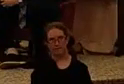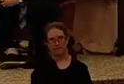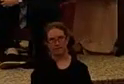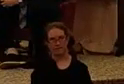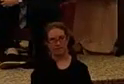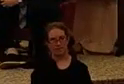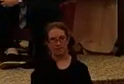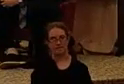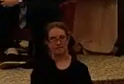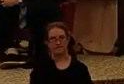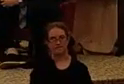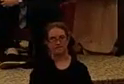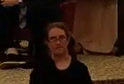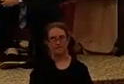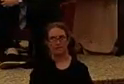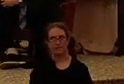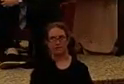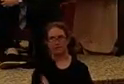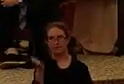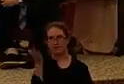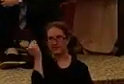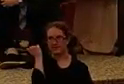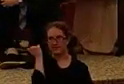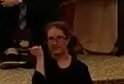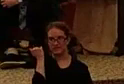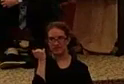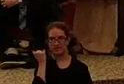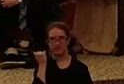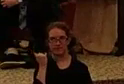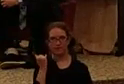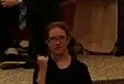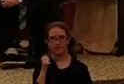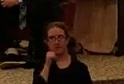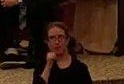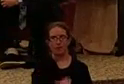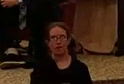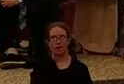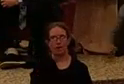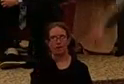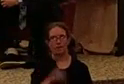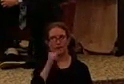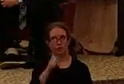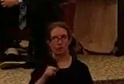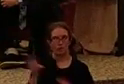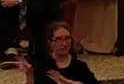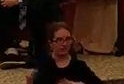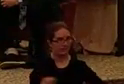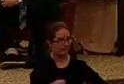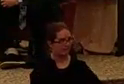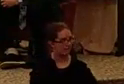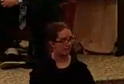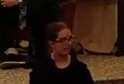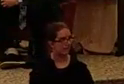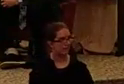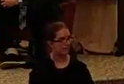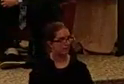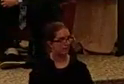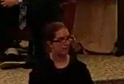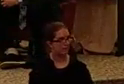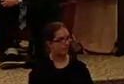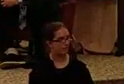He said, just yesterday, my wife told me to pack my bags up and get out.